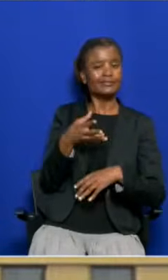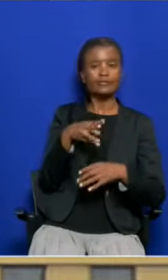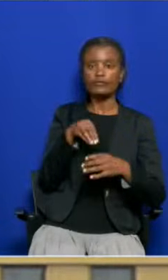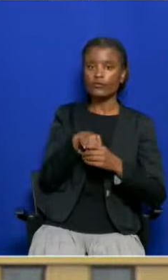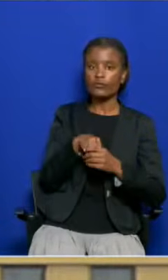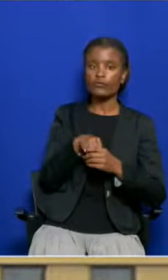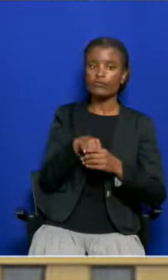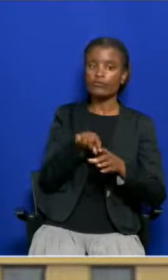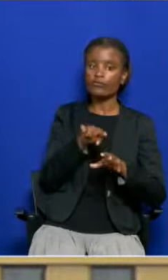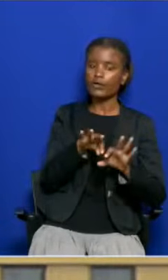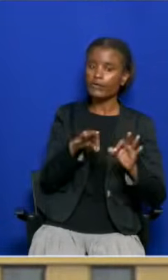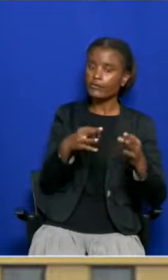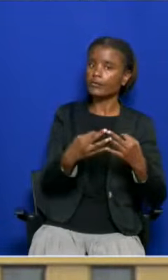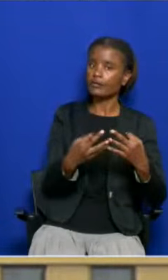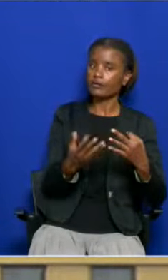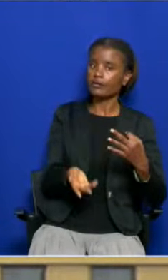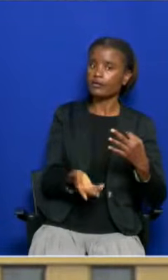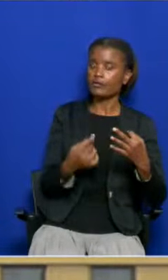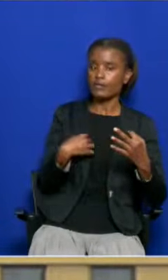thought maybe.